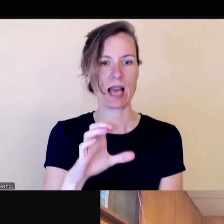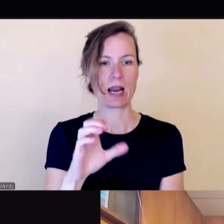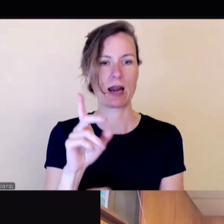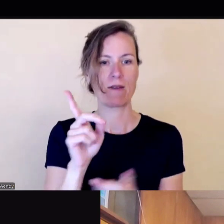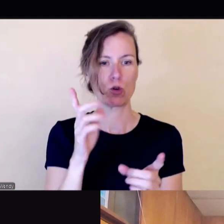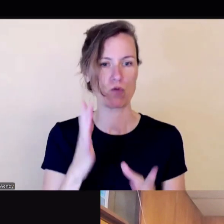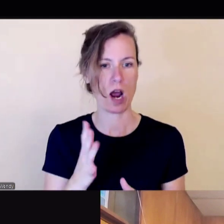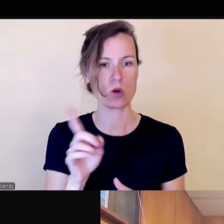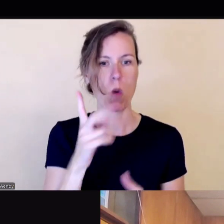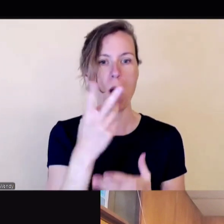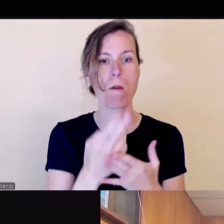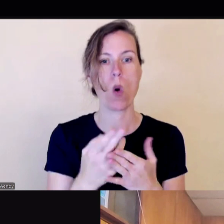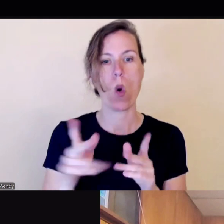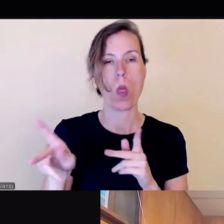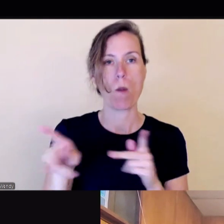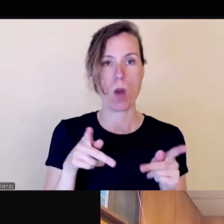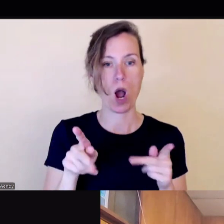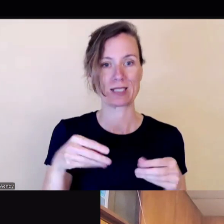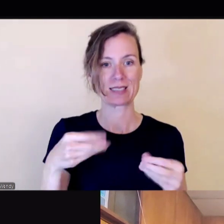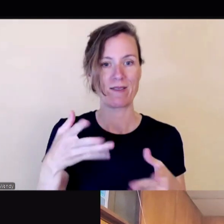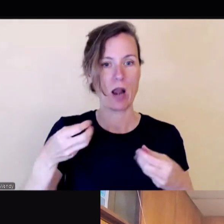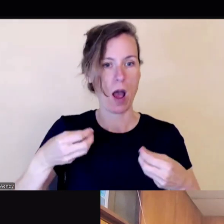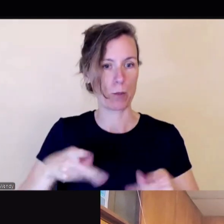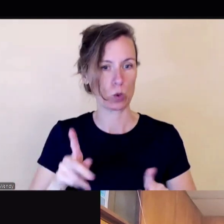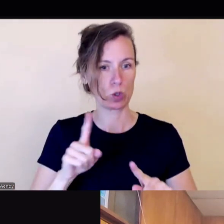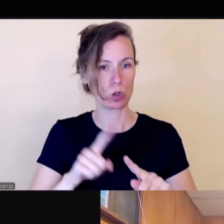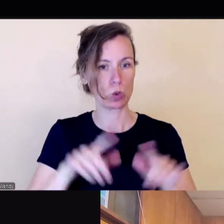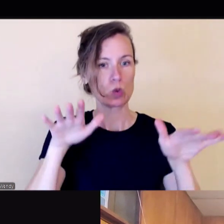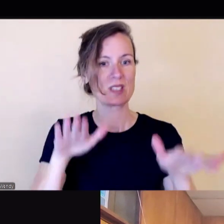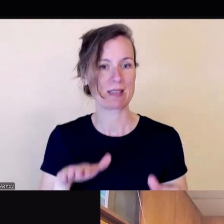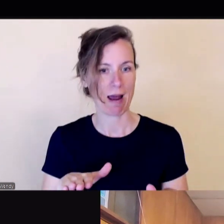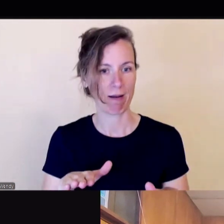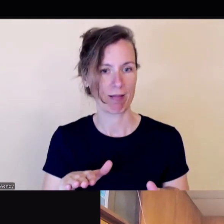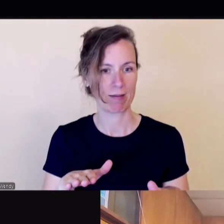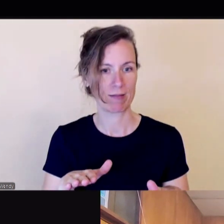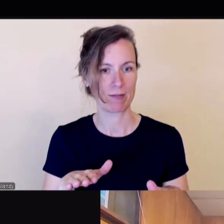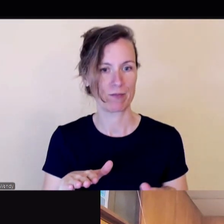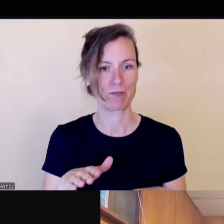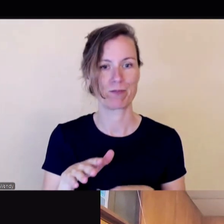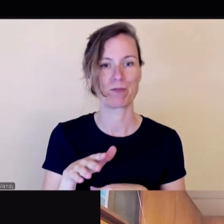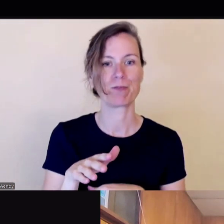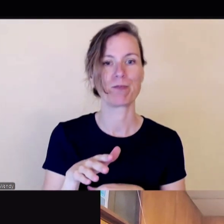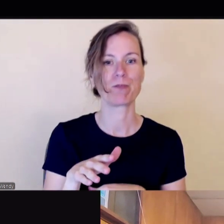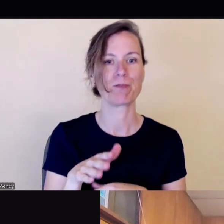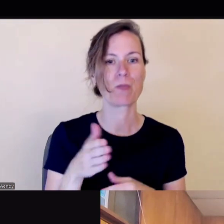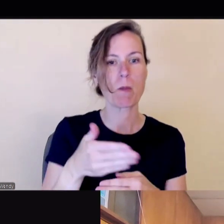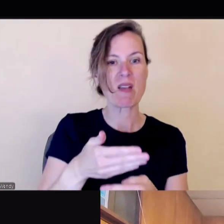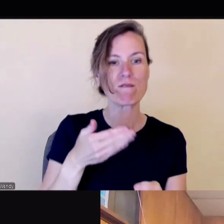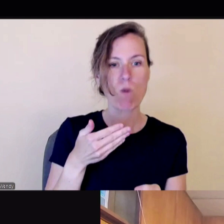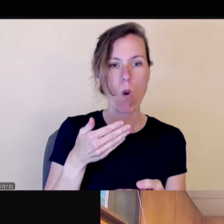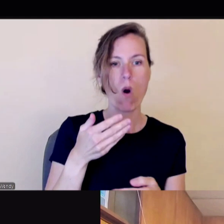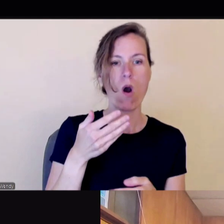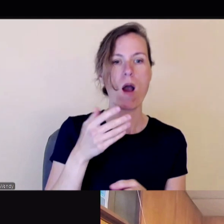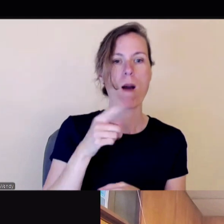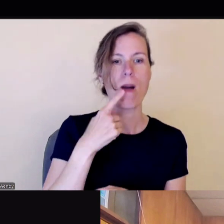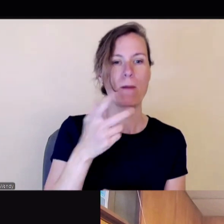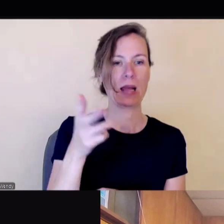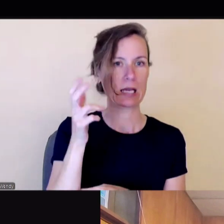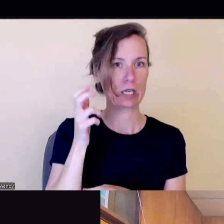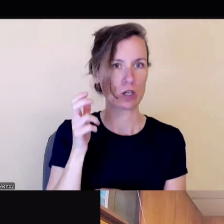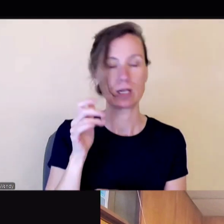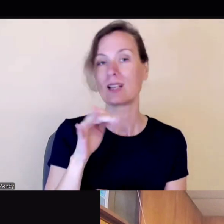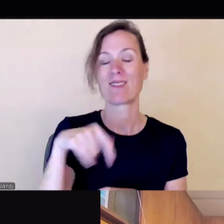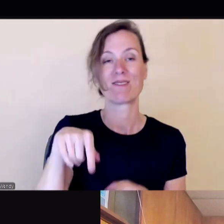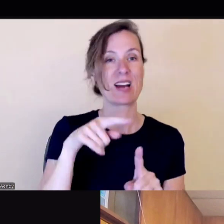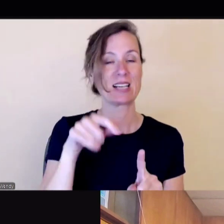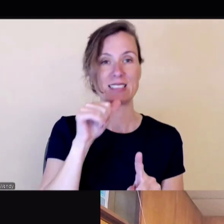public hearing stage. If that is not successful, then the case is certified for public hearing before the Human Rights Commission. Again, that same body